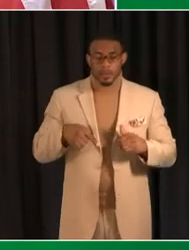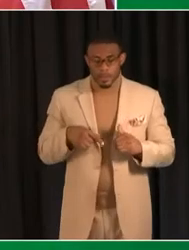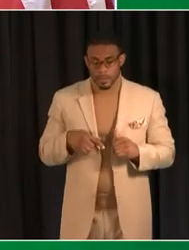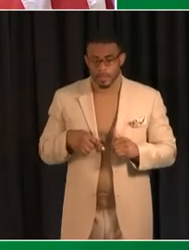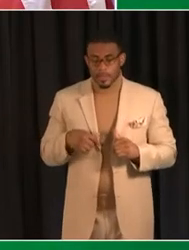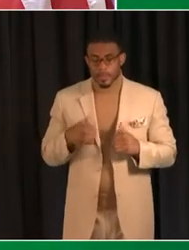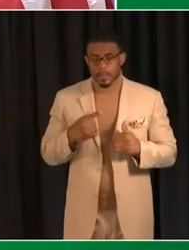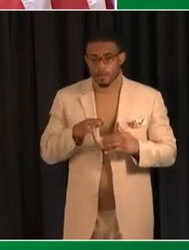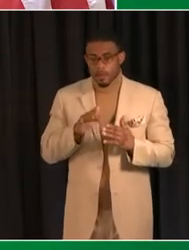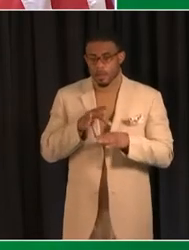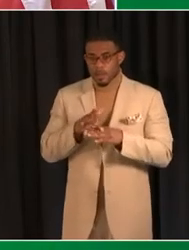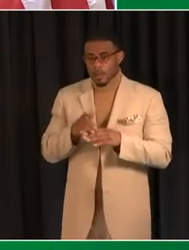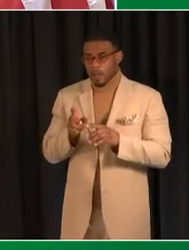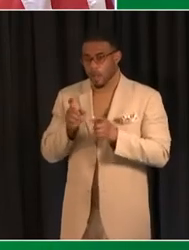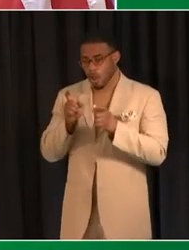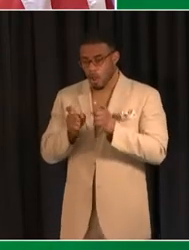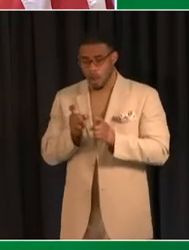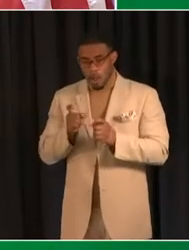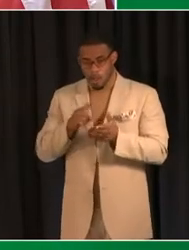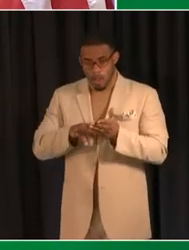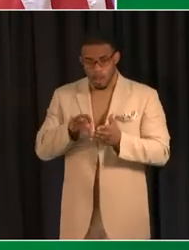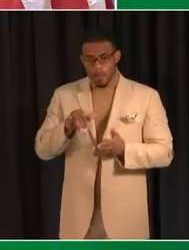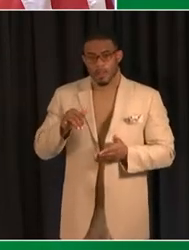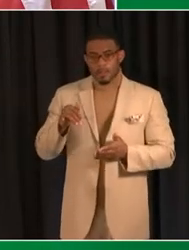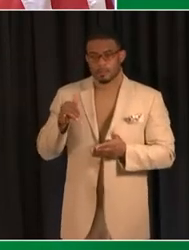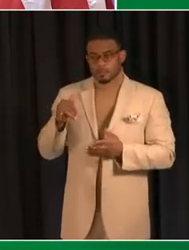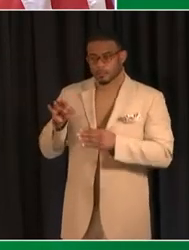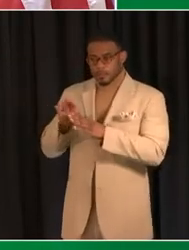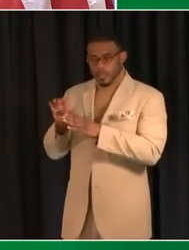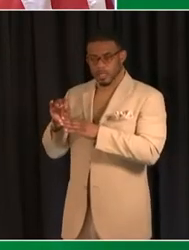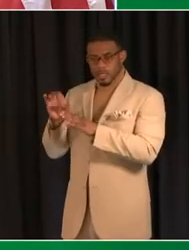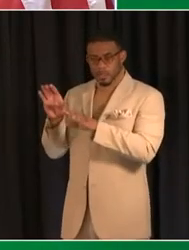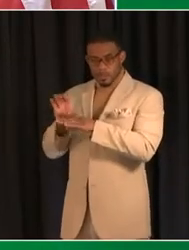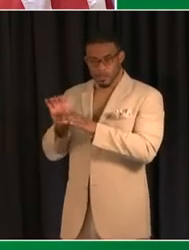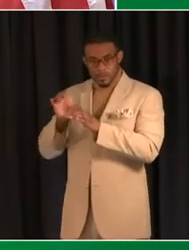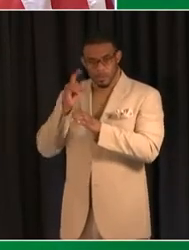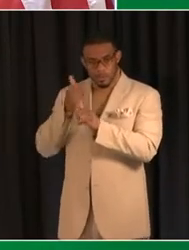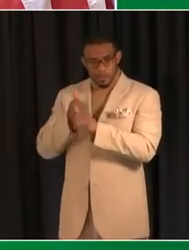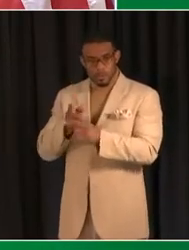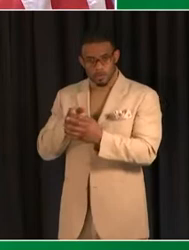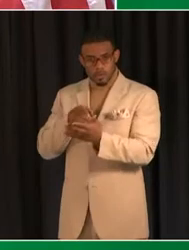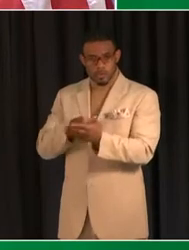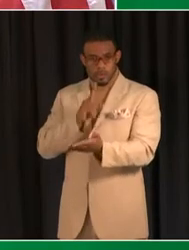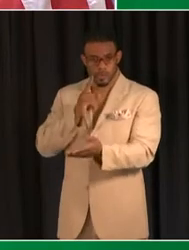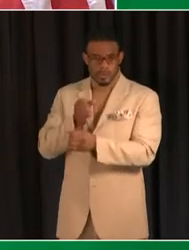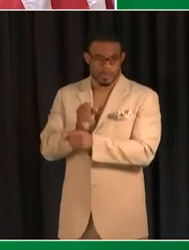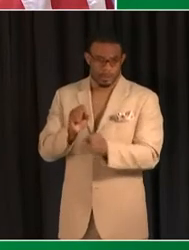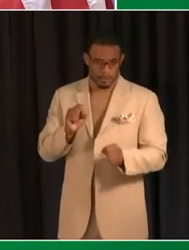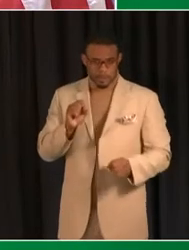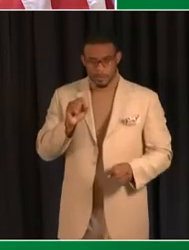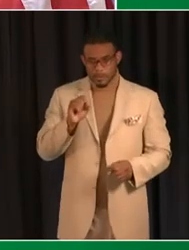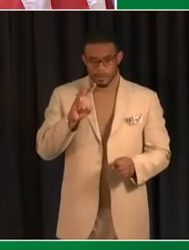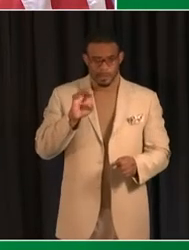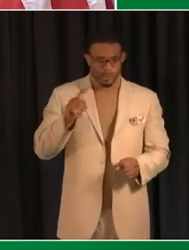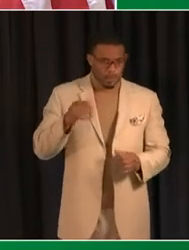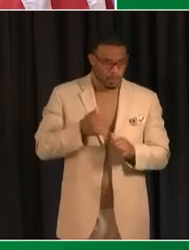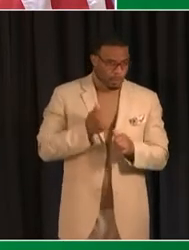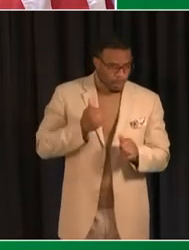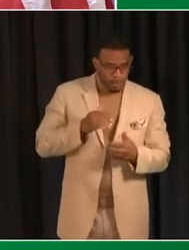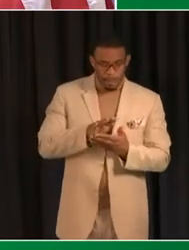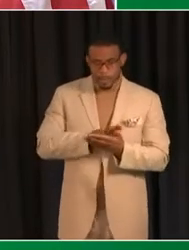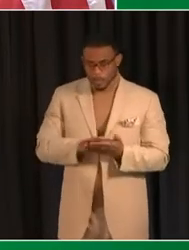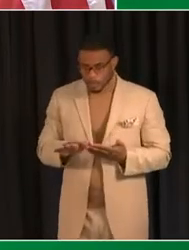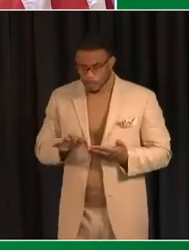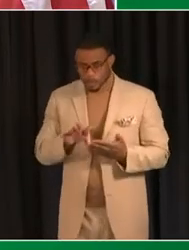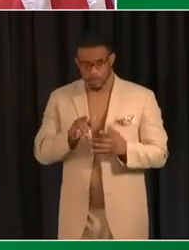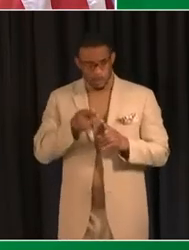we have had all our spaces audited by Bureau Veritas and received a certificate of conformity to show that it is safe, 6 feet apart, everything's